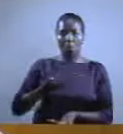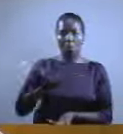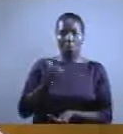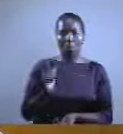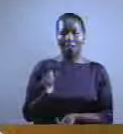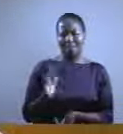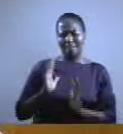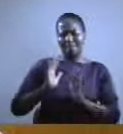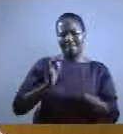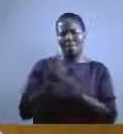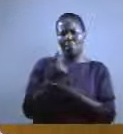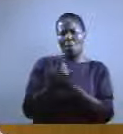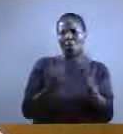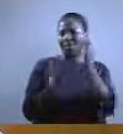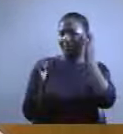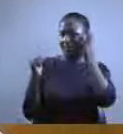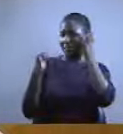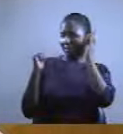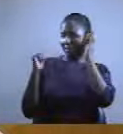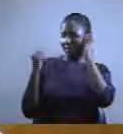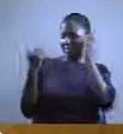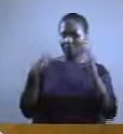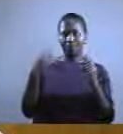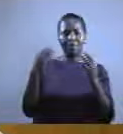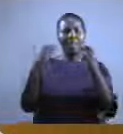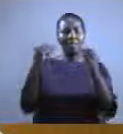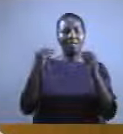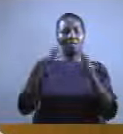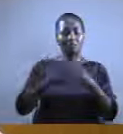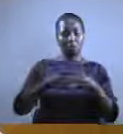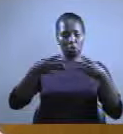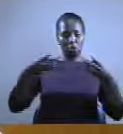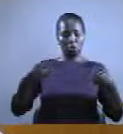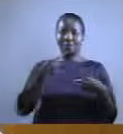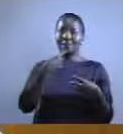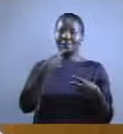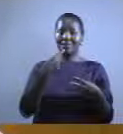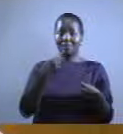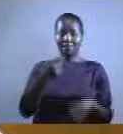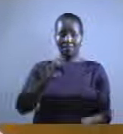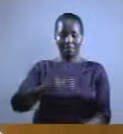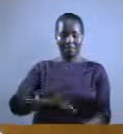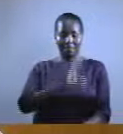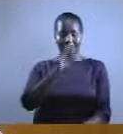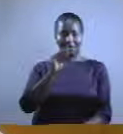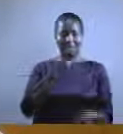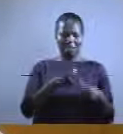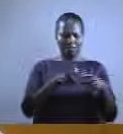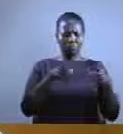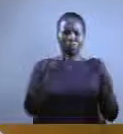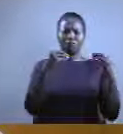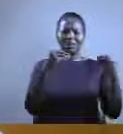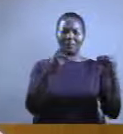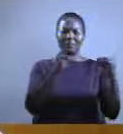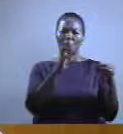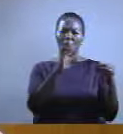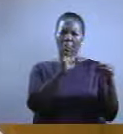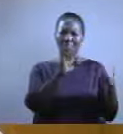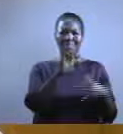yesterday, Business Day reported that the CEO of one of South Africa's largest gold mining